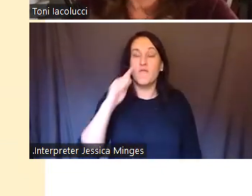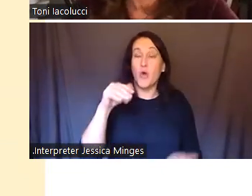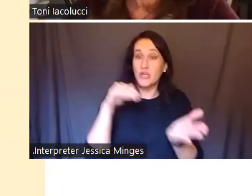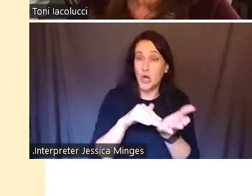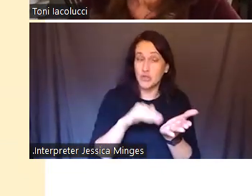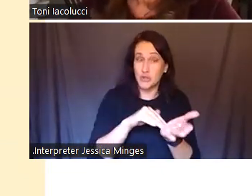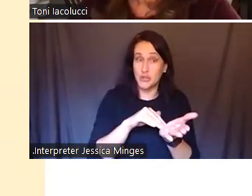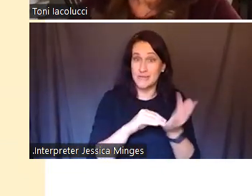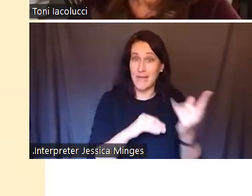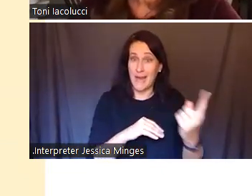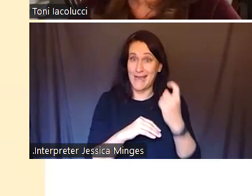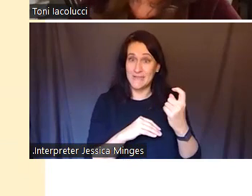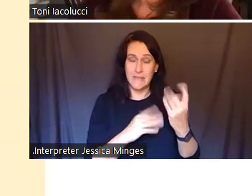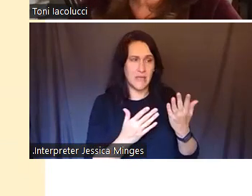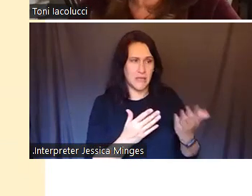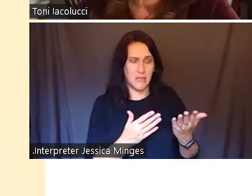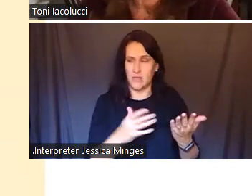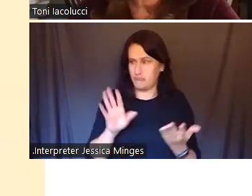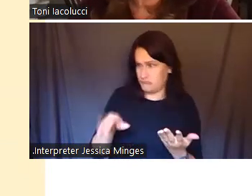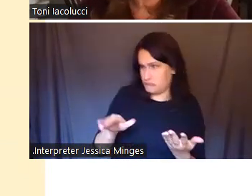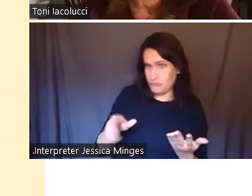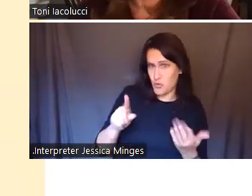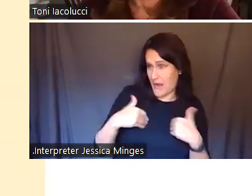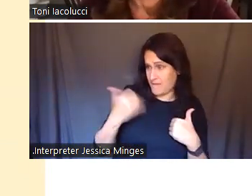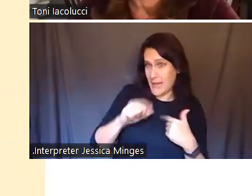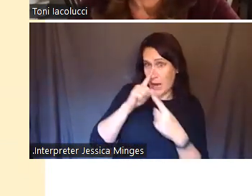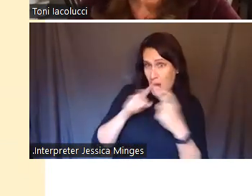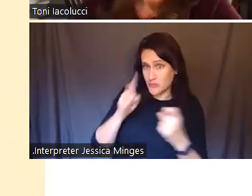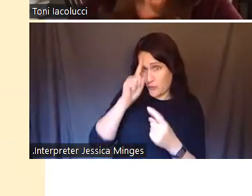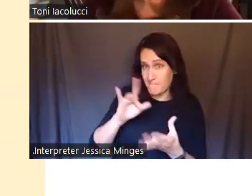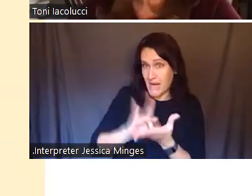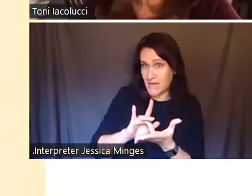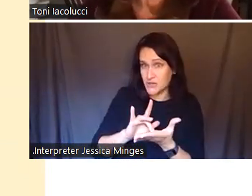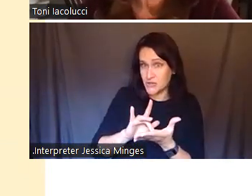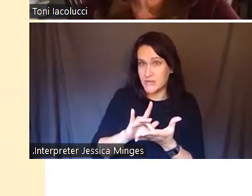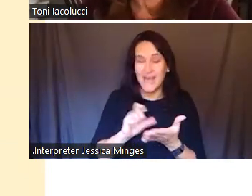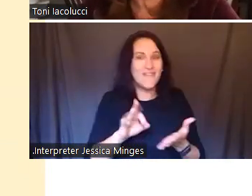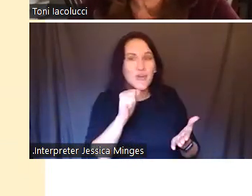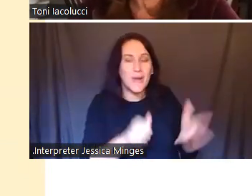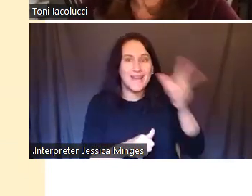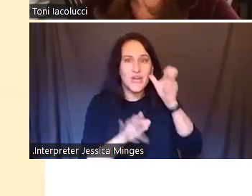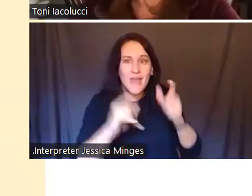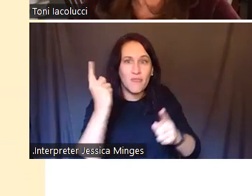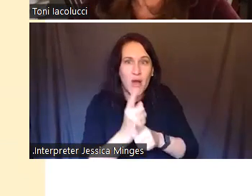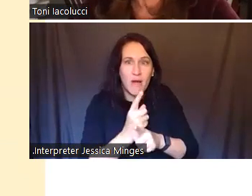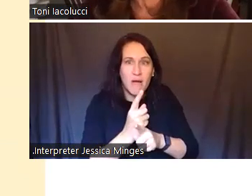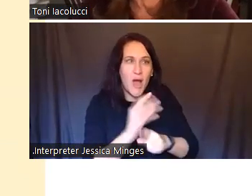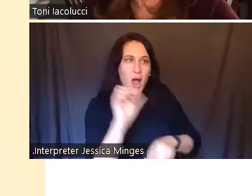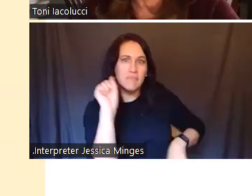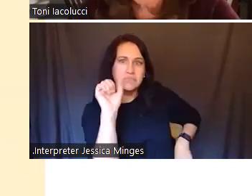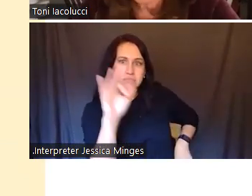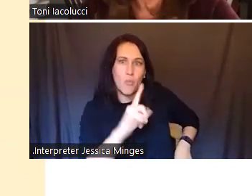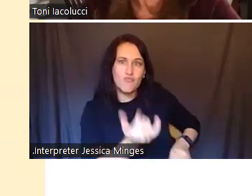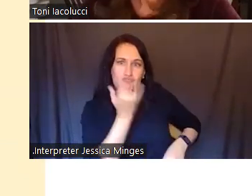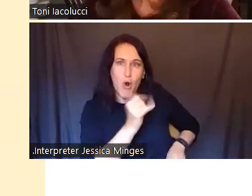me if I have any allergies to medication, if I don't hear that correctly and I give the wrong answer, I